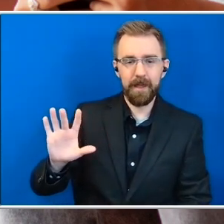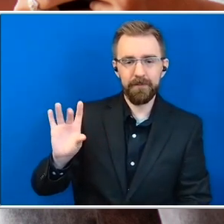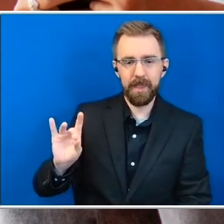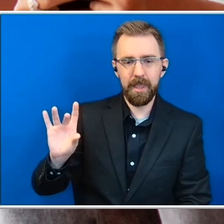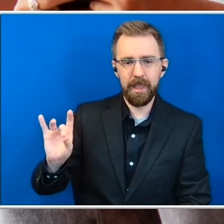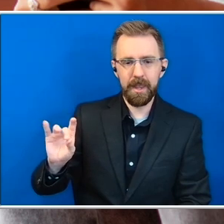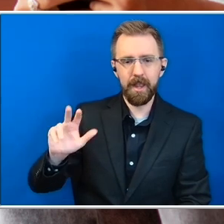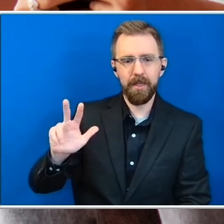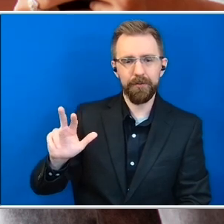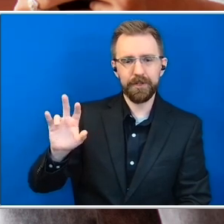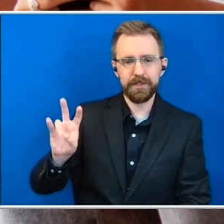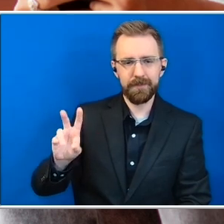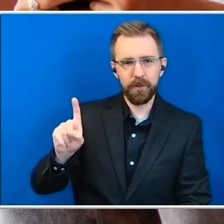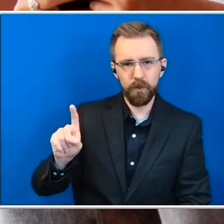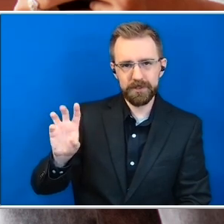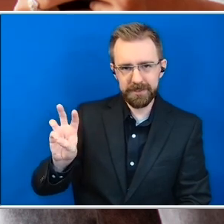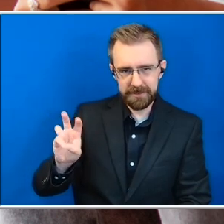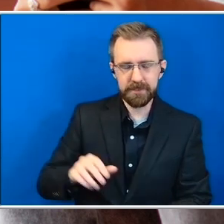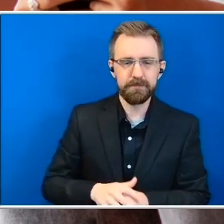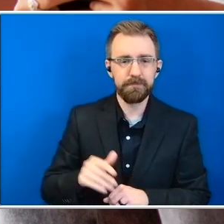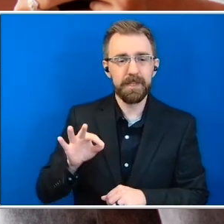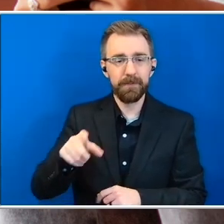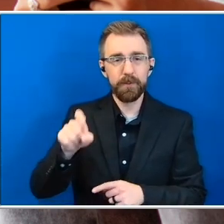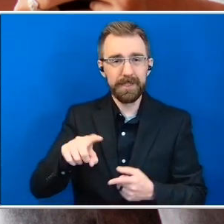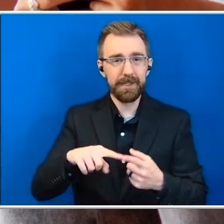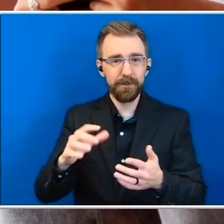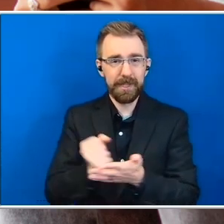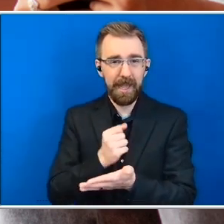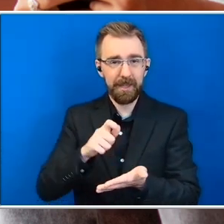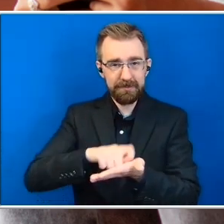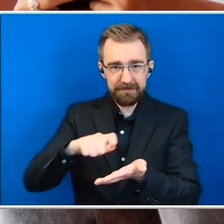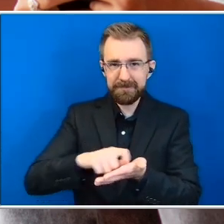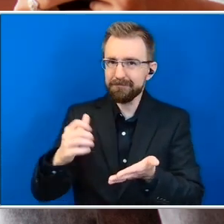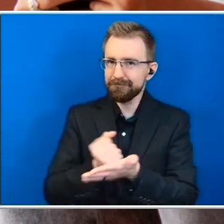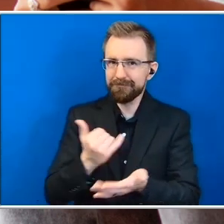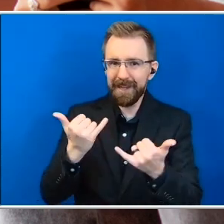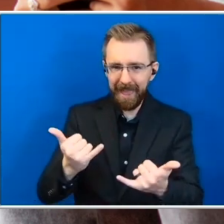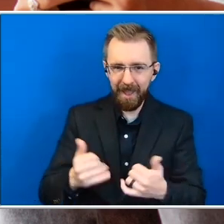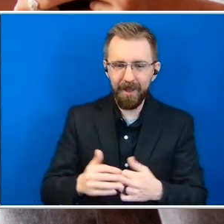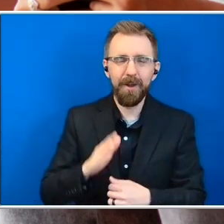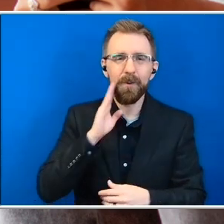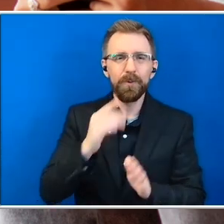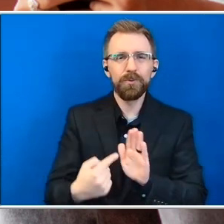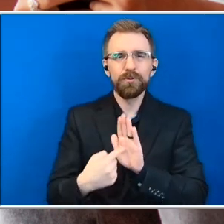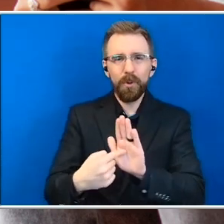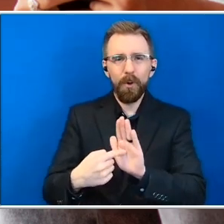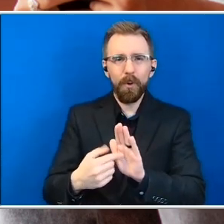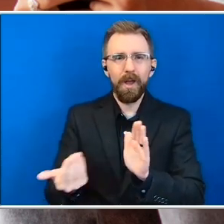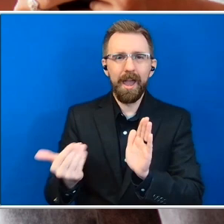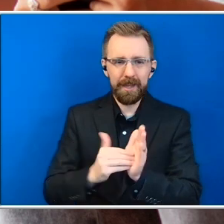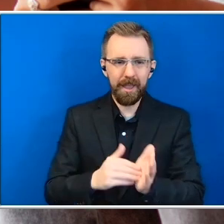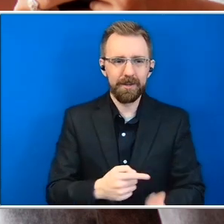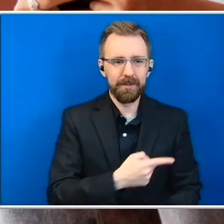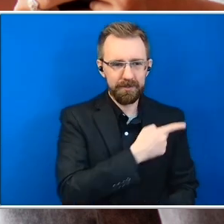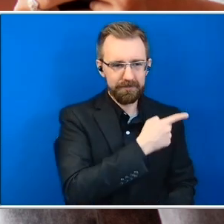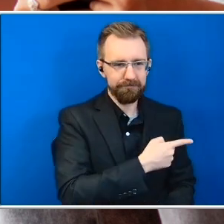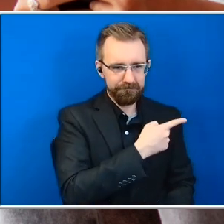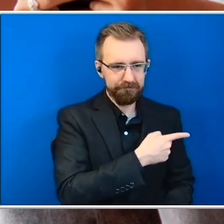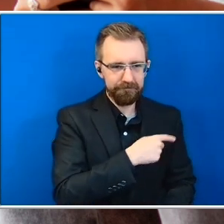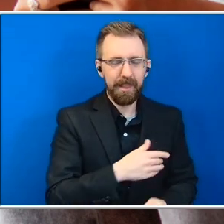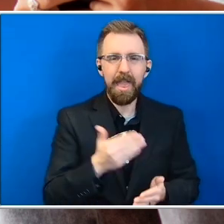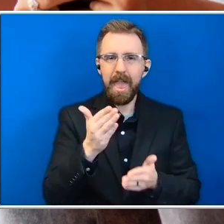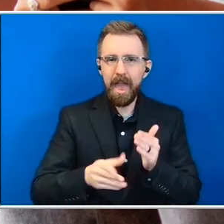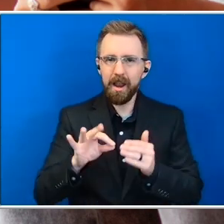913-588-3716. If you need to grab a pen and paper, do it now, and we'll show you again at the end of the program his